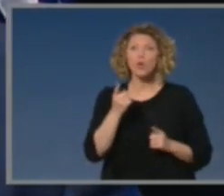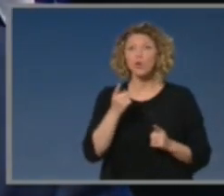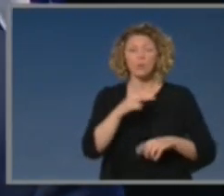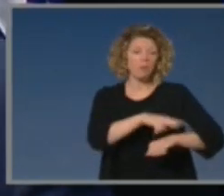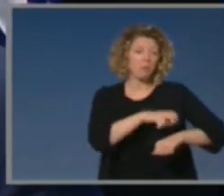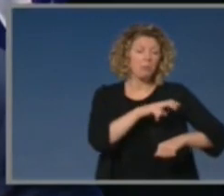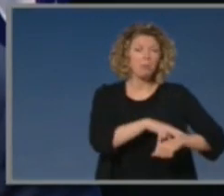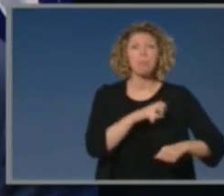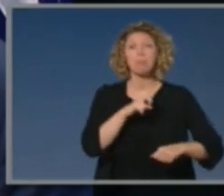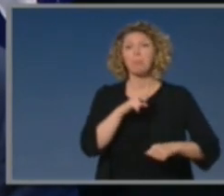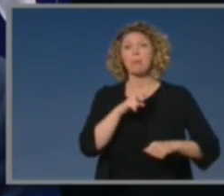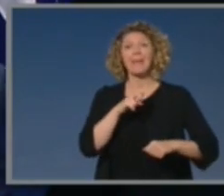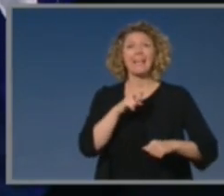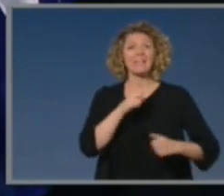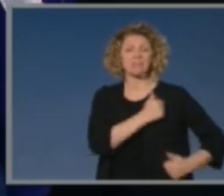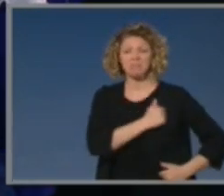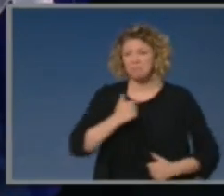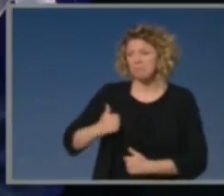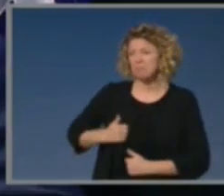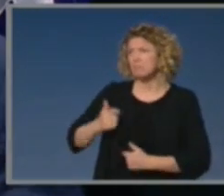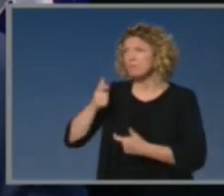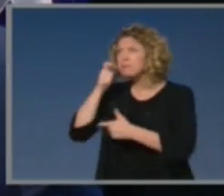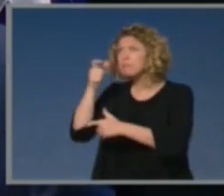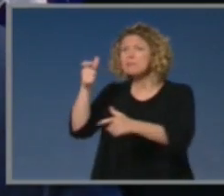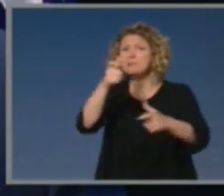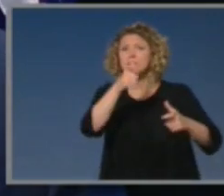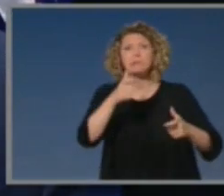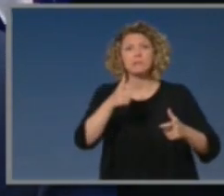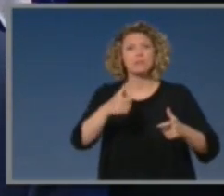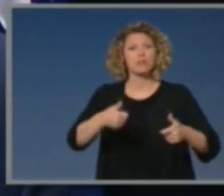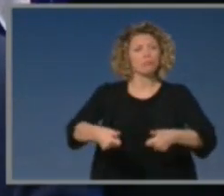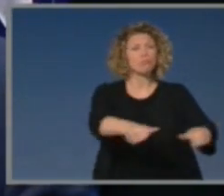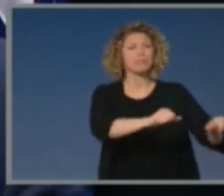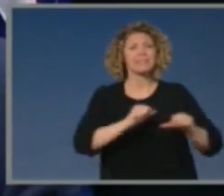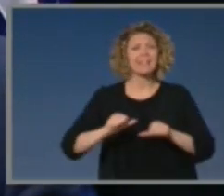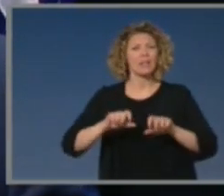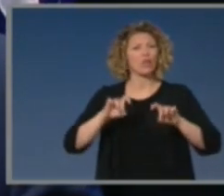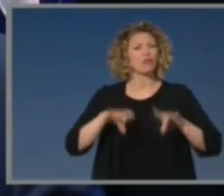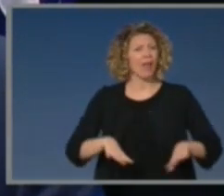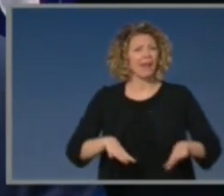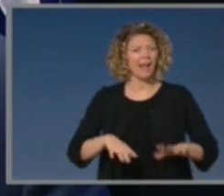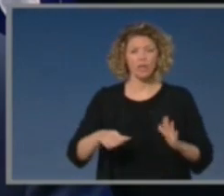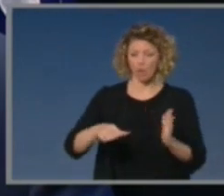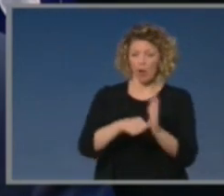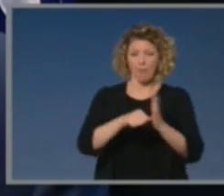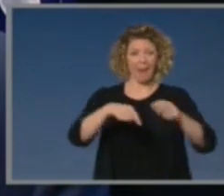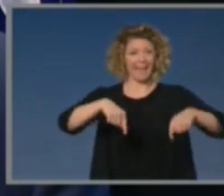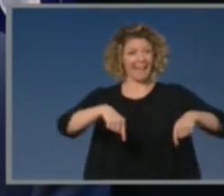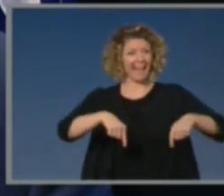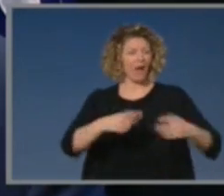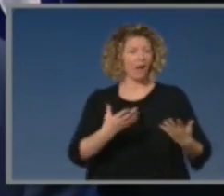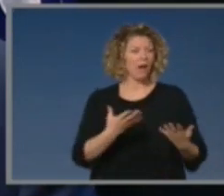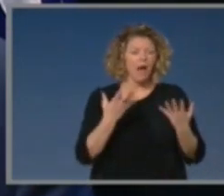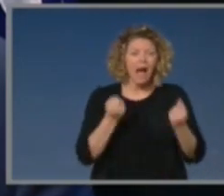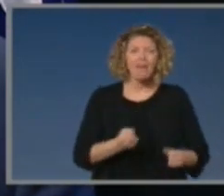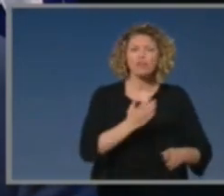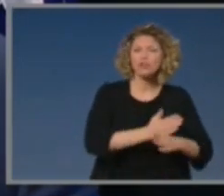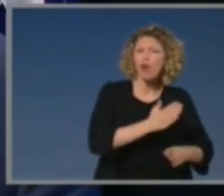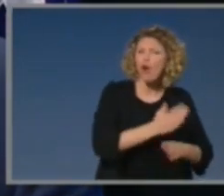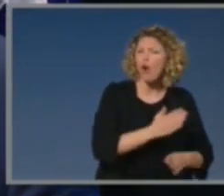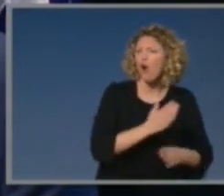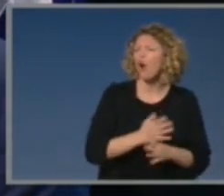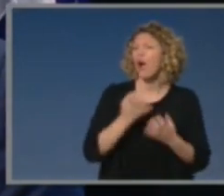agencies, our defence forces and others. And that's what sovereignty is about, having an economy that can support our jobs, our services and